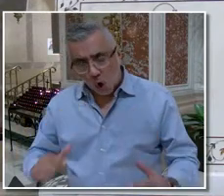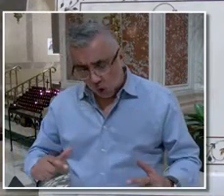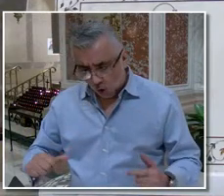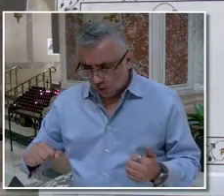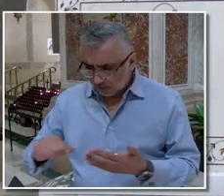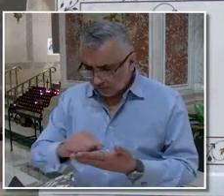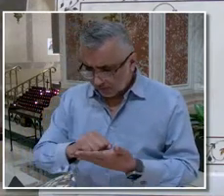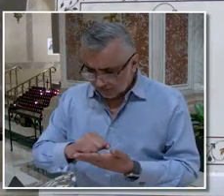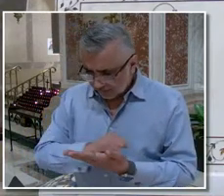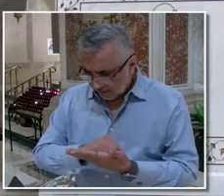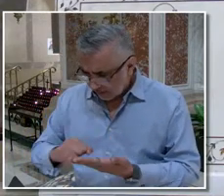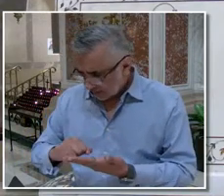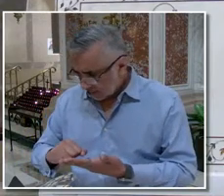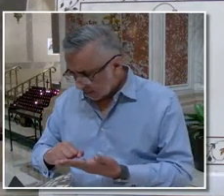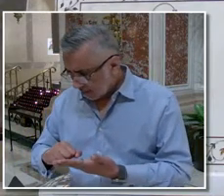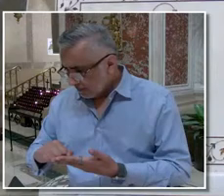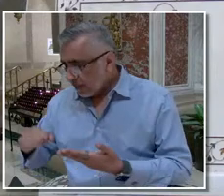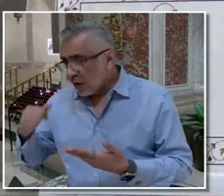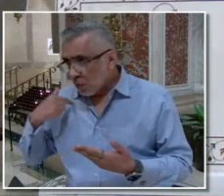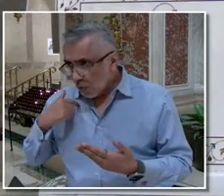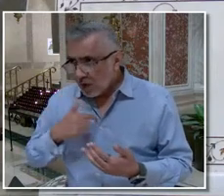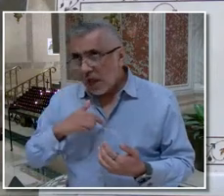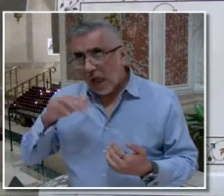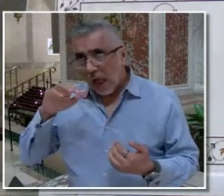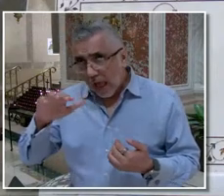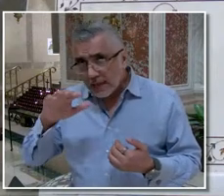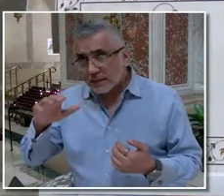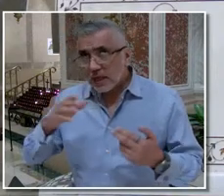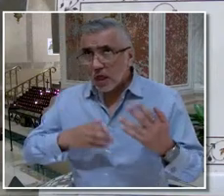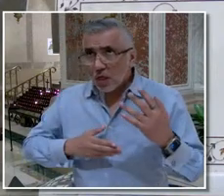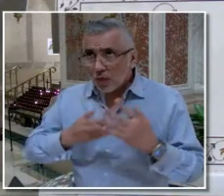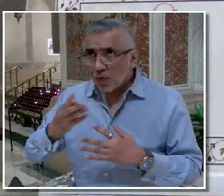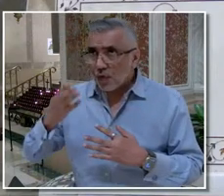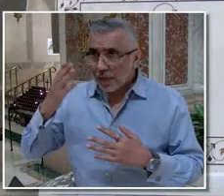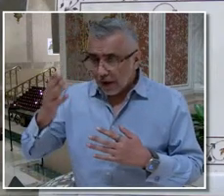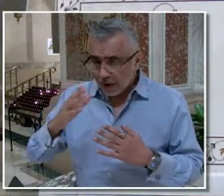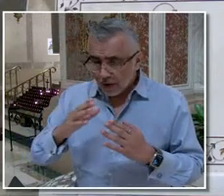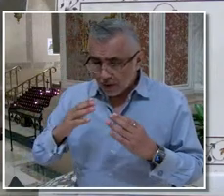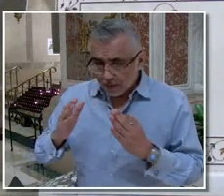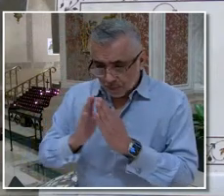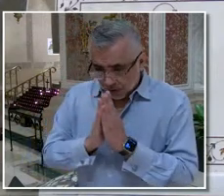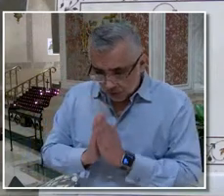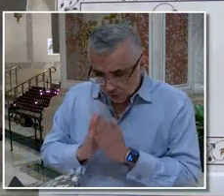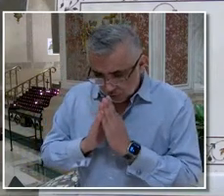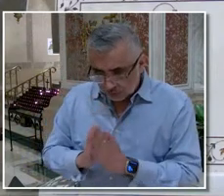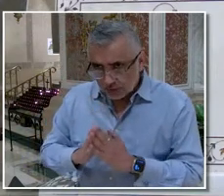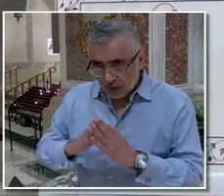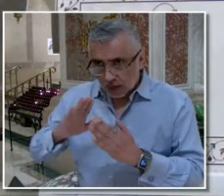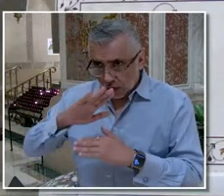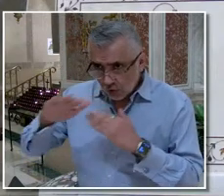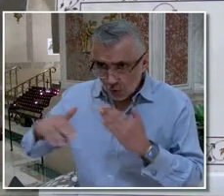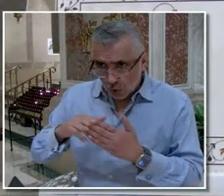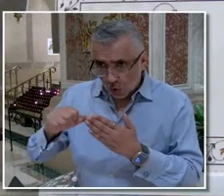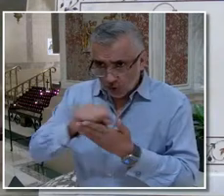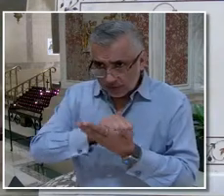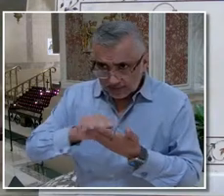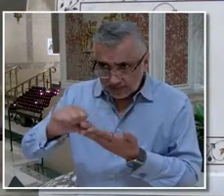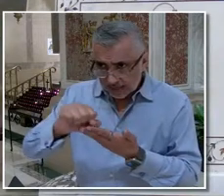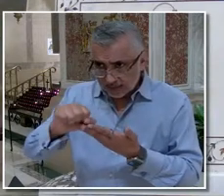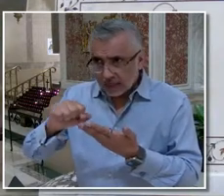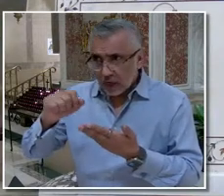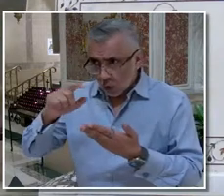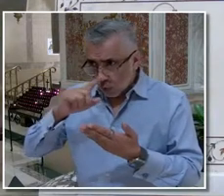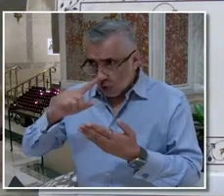saints. We ask that through their merits and prayers, in all things, we may